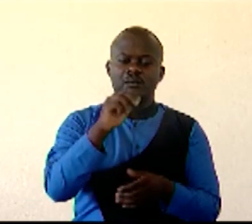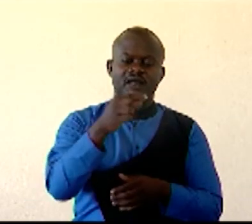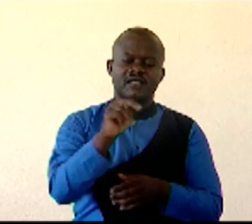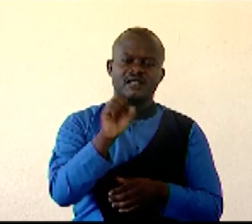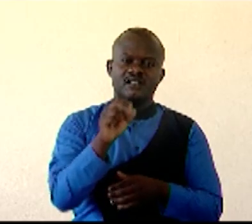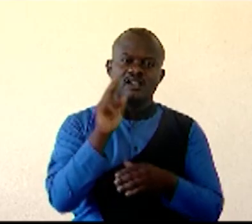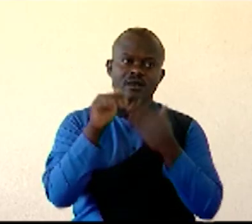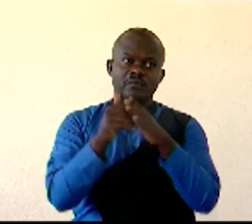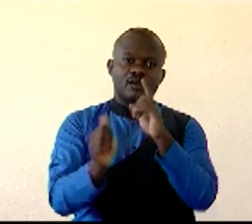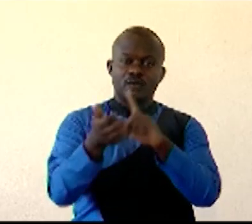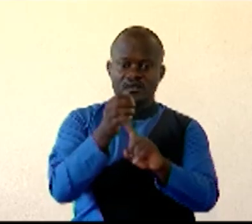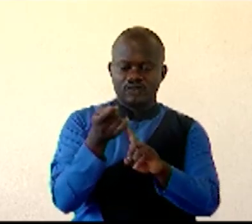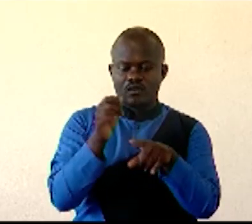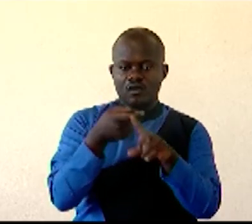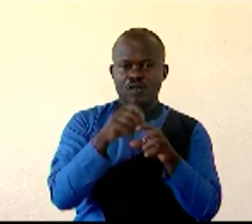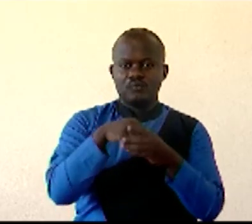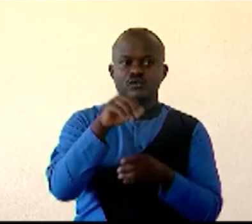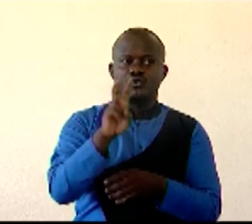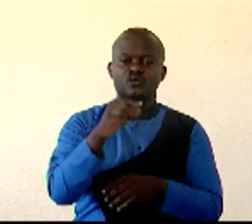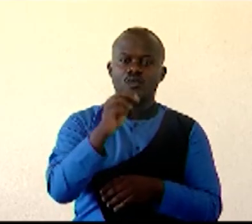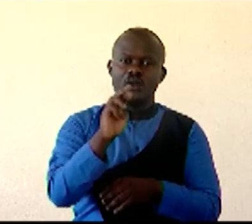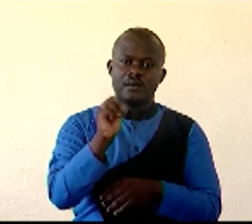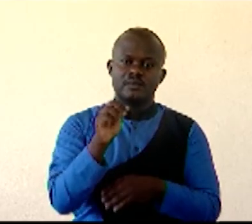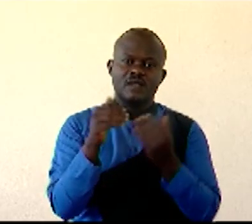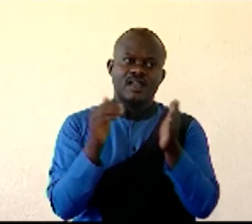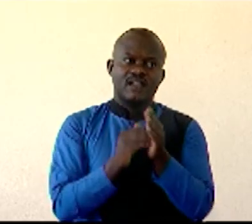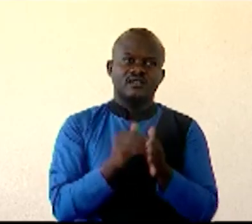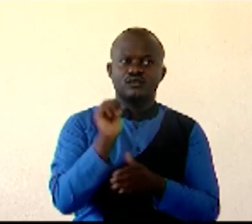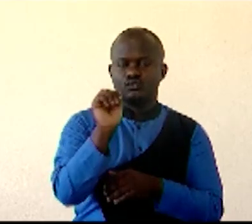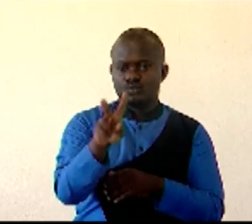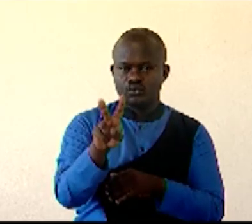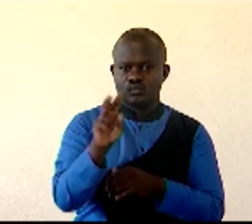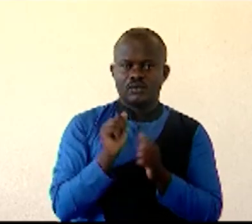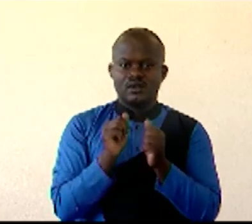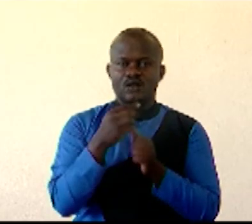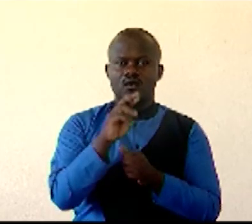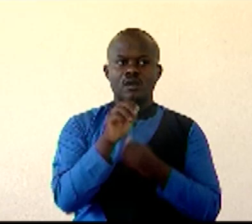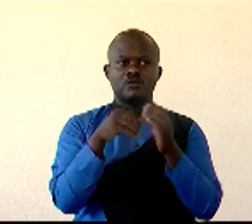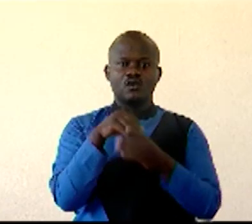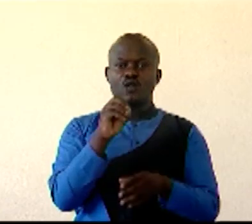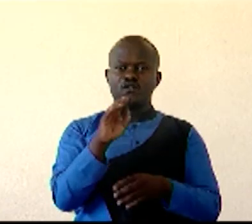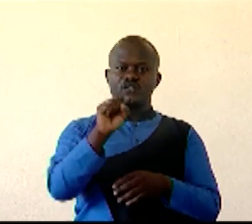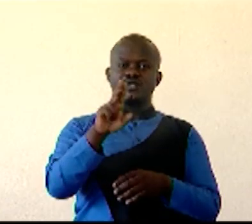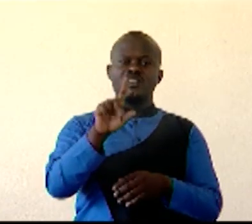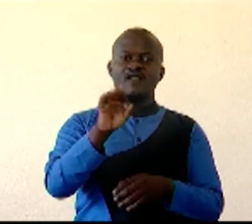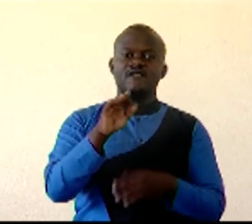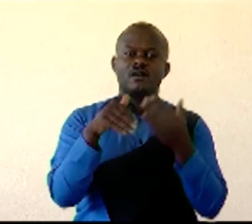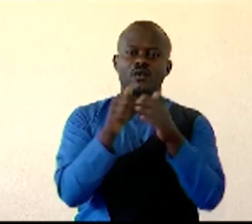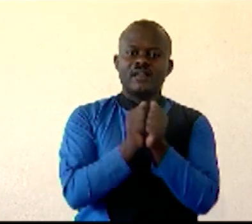be obtained from 2 grams of magnesium and 2 grams of sulfur by the